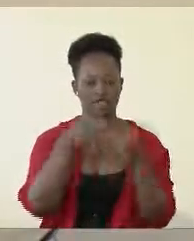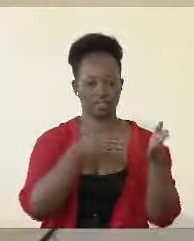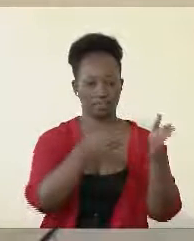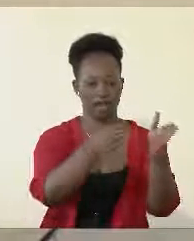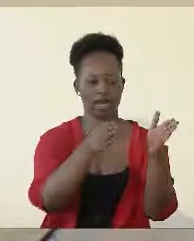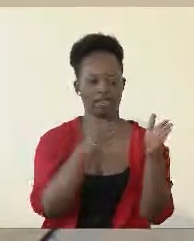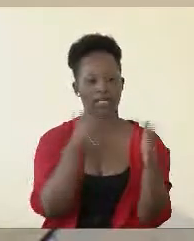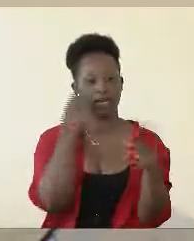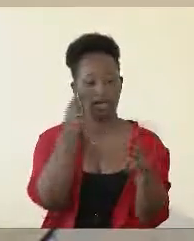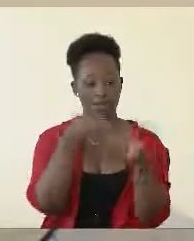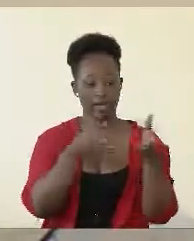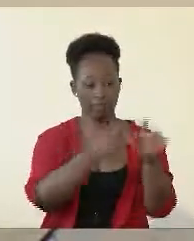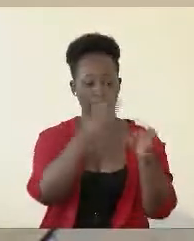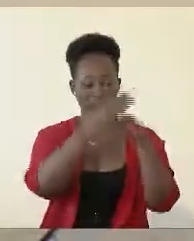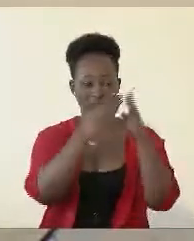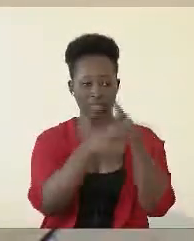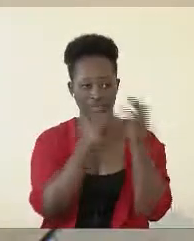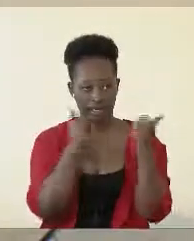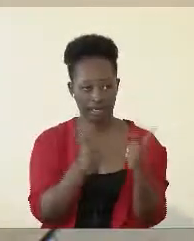well-developed infrastructure.